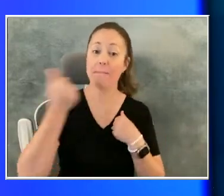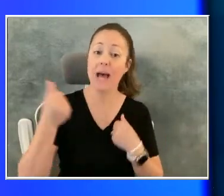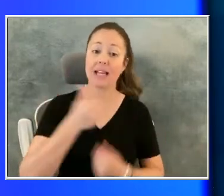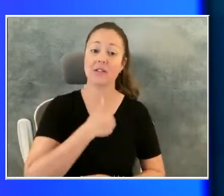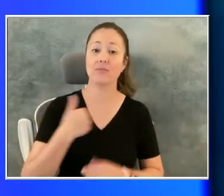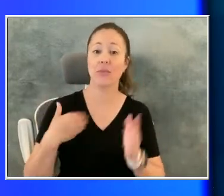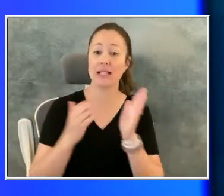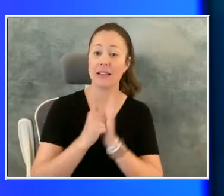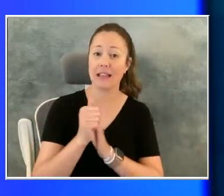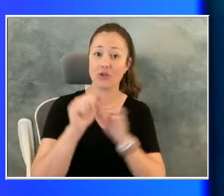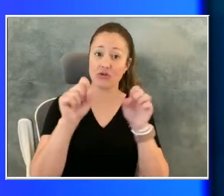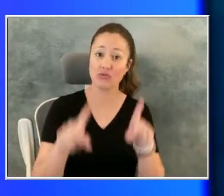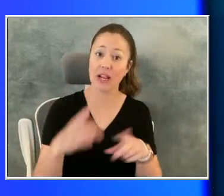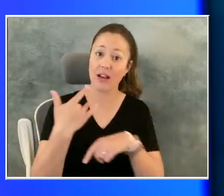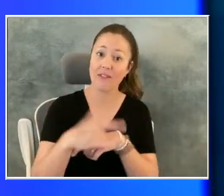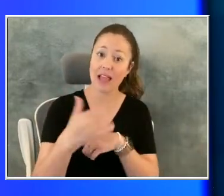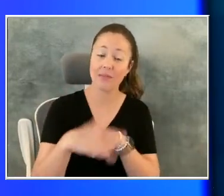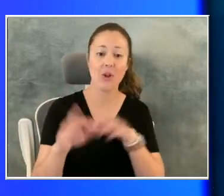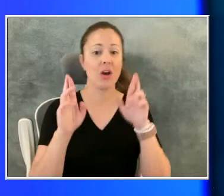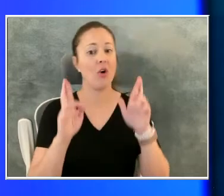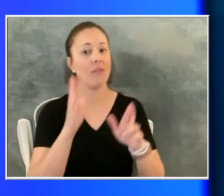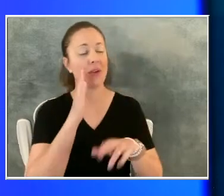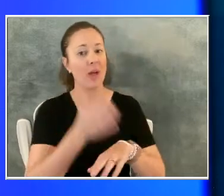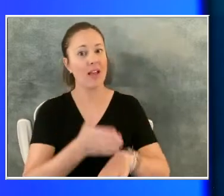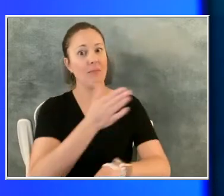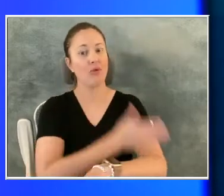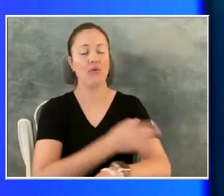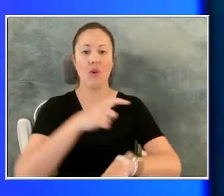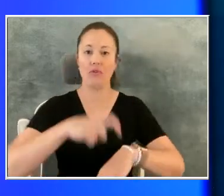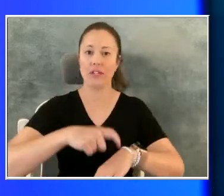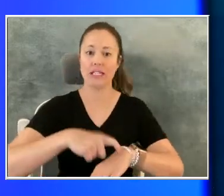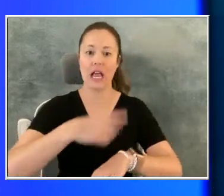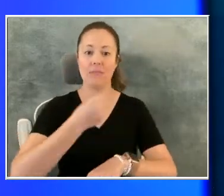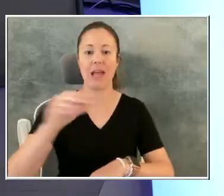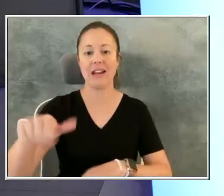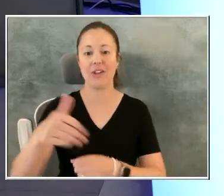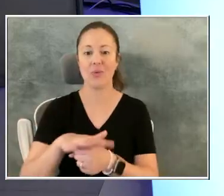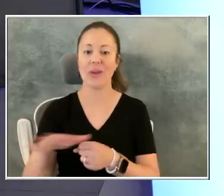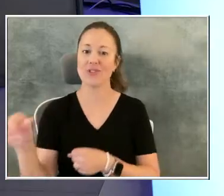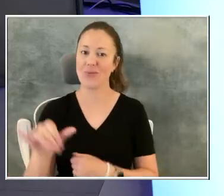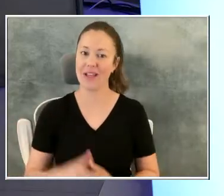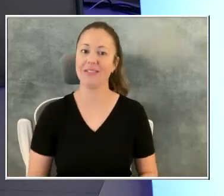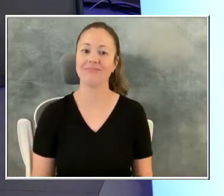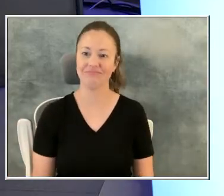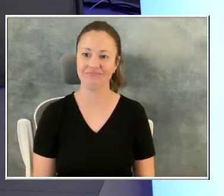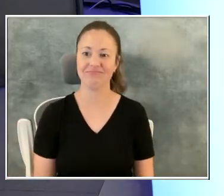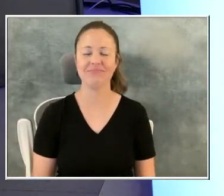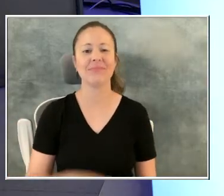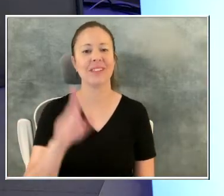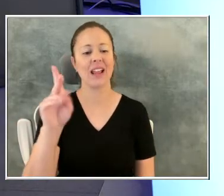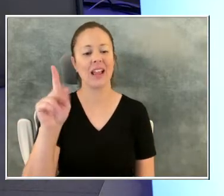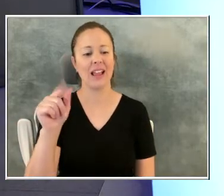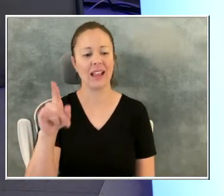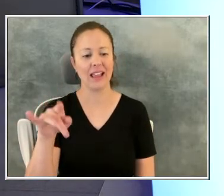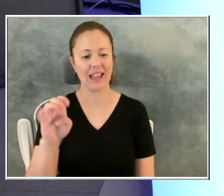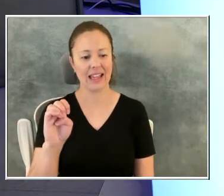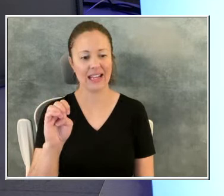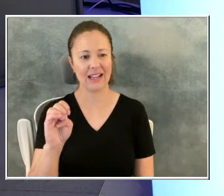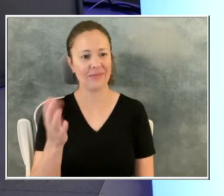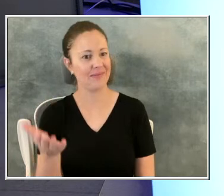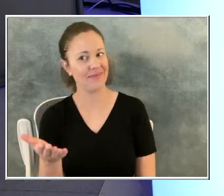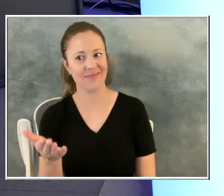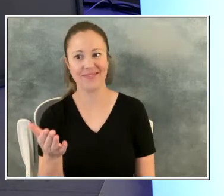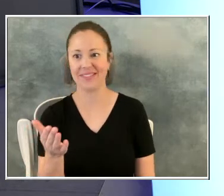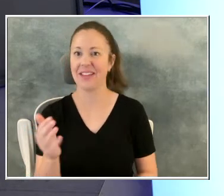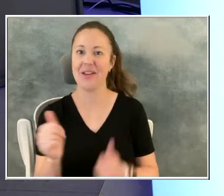available. And I hope that improves over time in other locations as well. Always, always. Katie, what's it like? With your